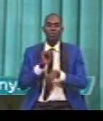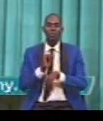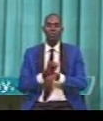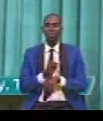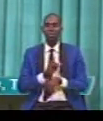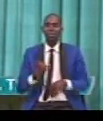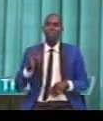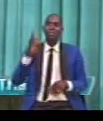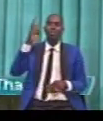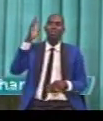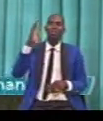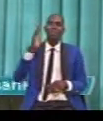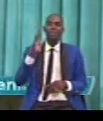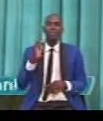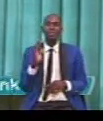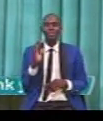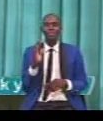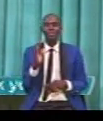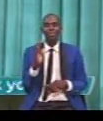miracle walking